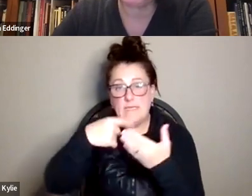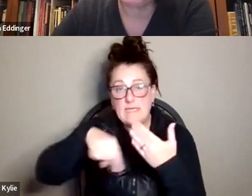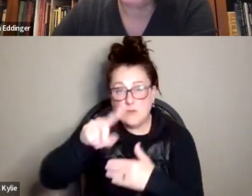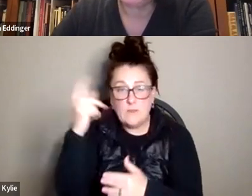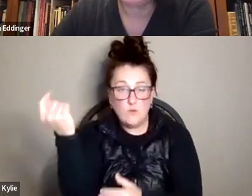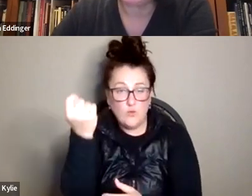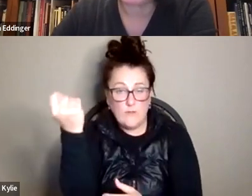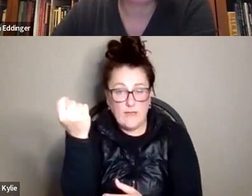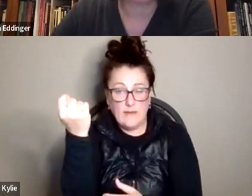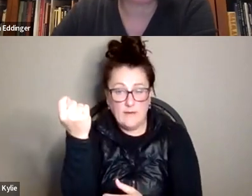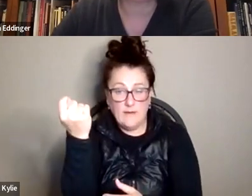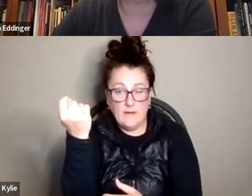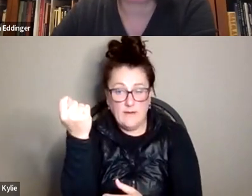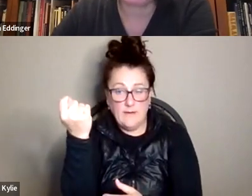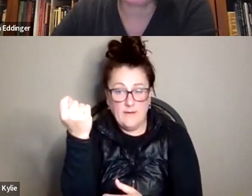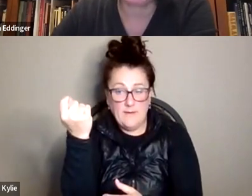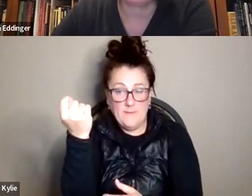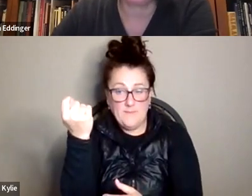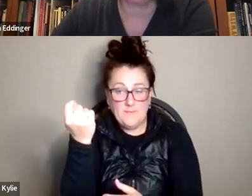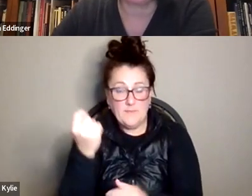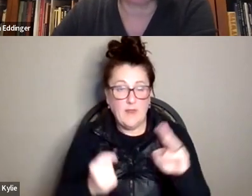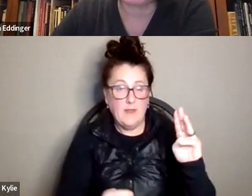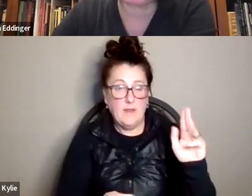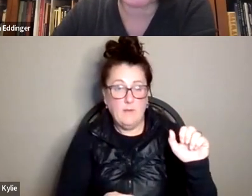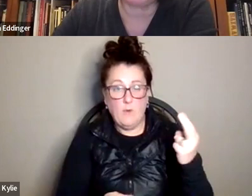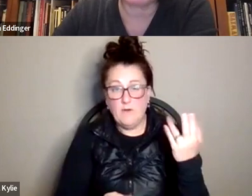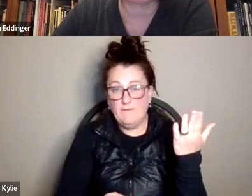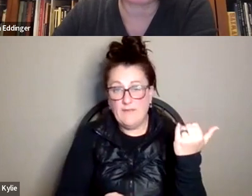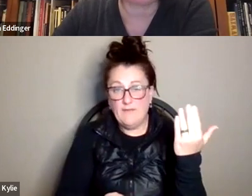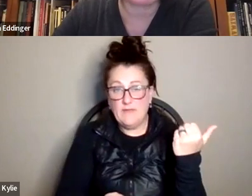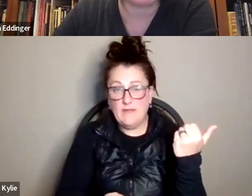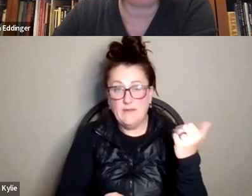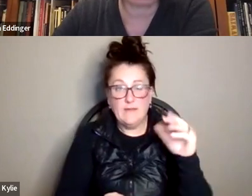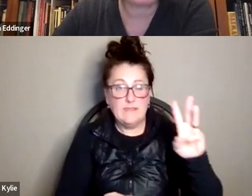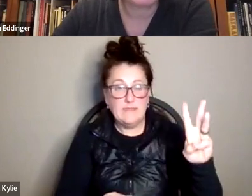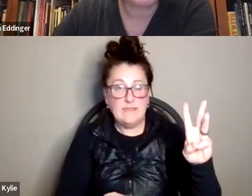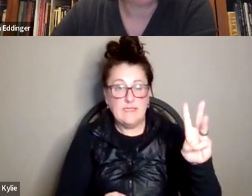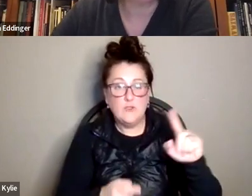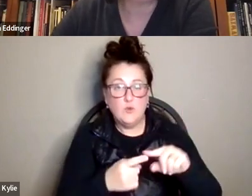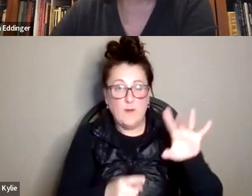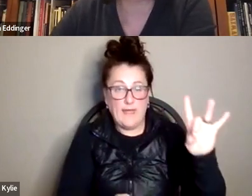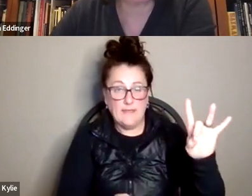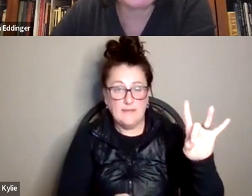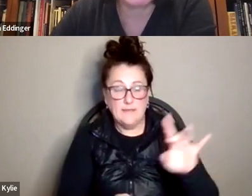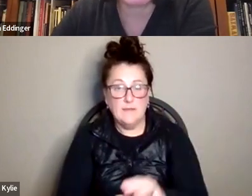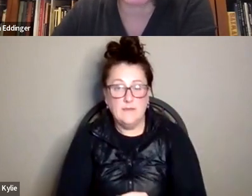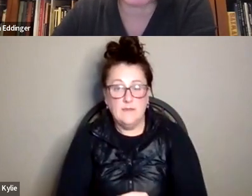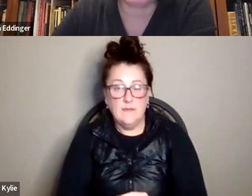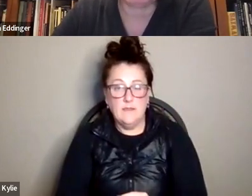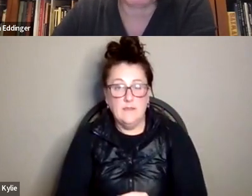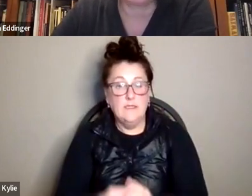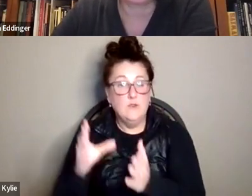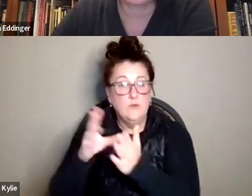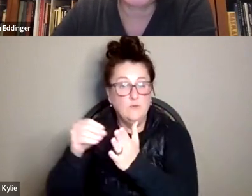Tuesday. That is March 15th from the same time, 6 to 8 p.m. There will be a student